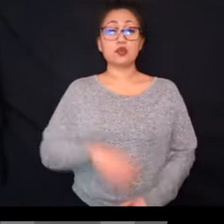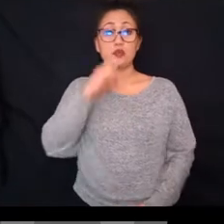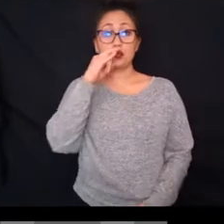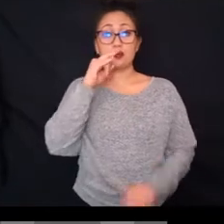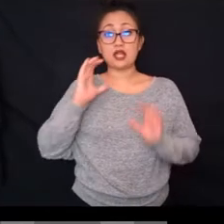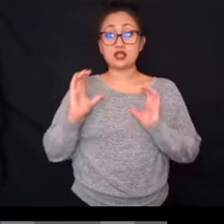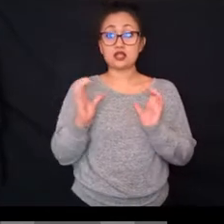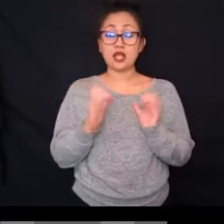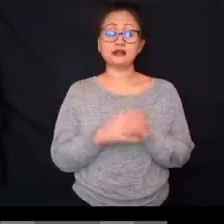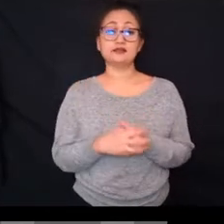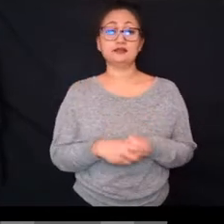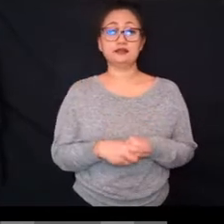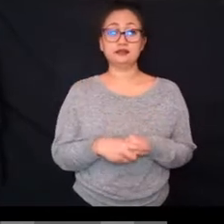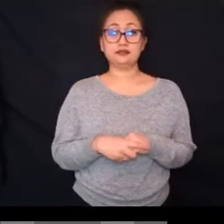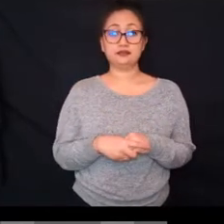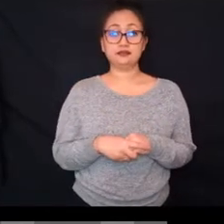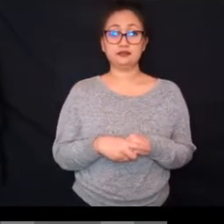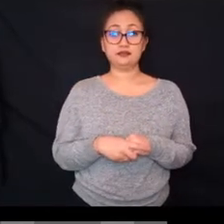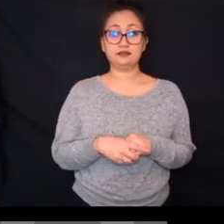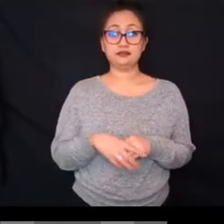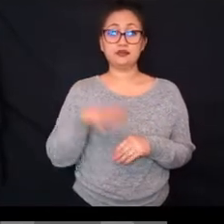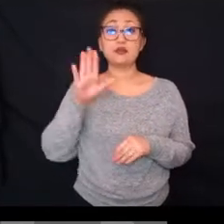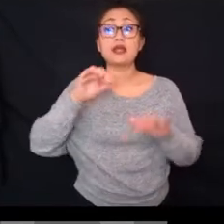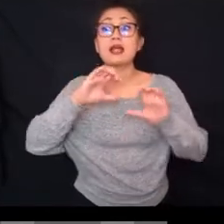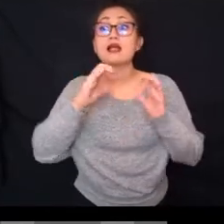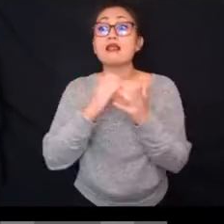Just somewhere, if you'll, class,